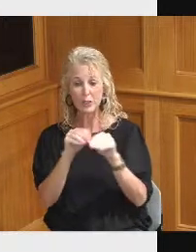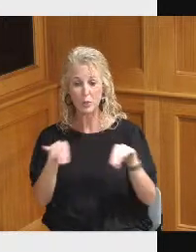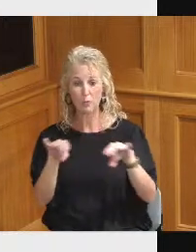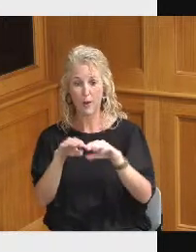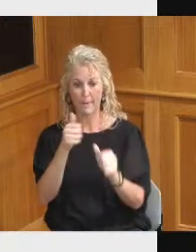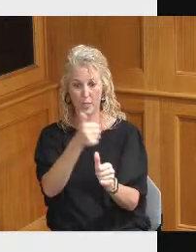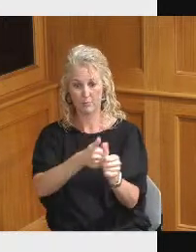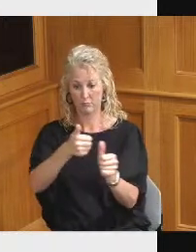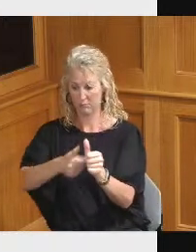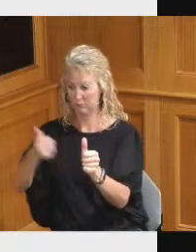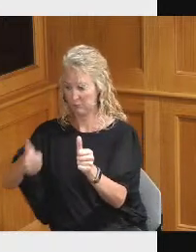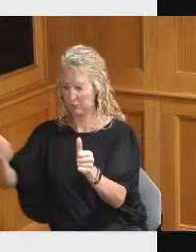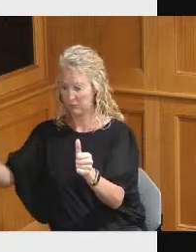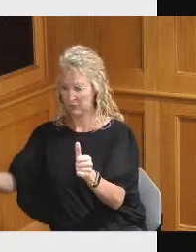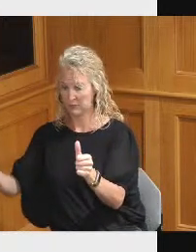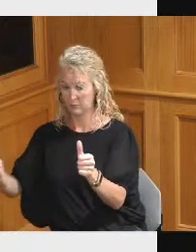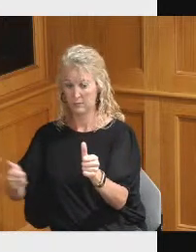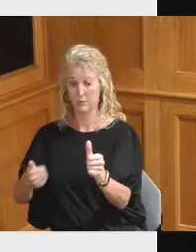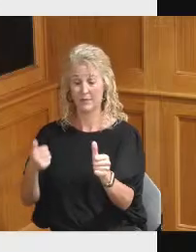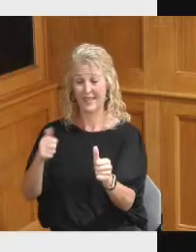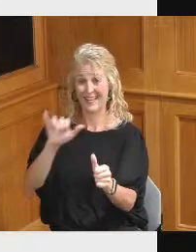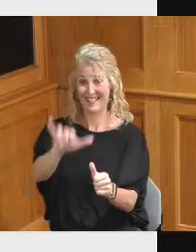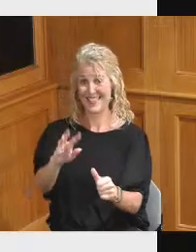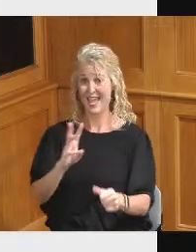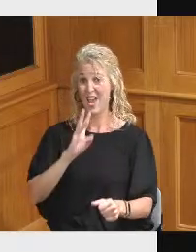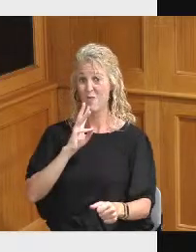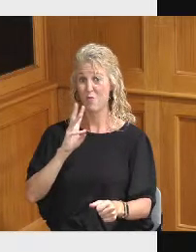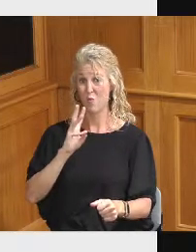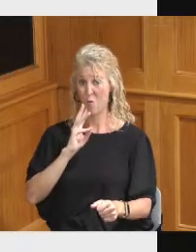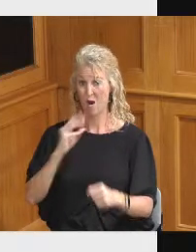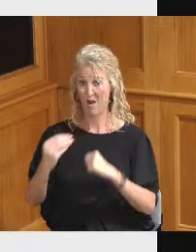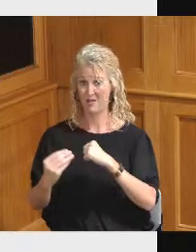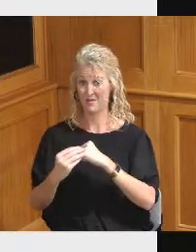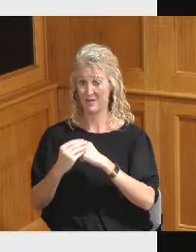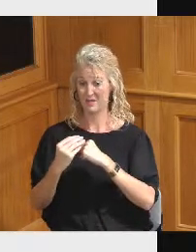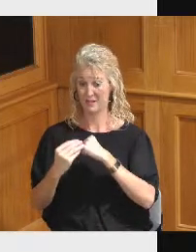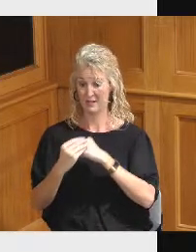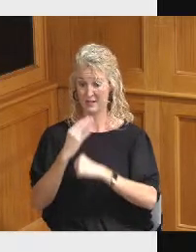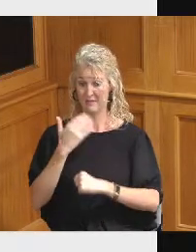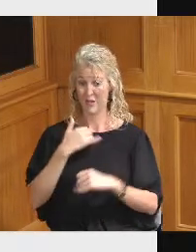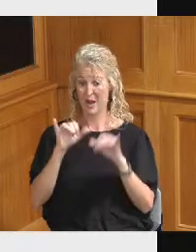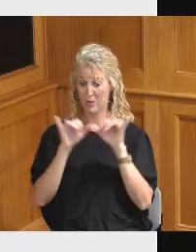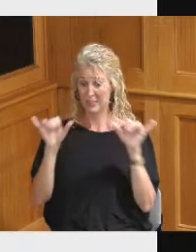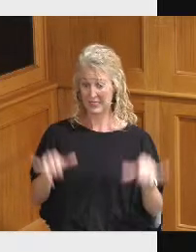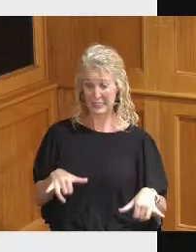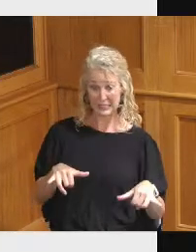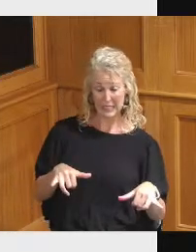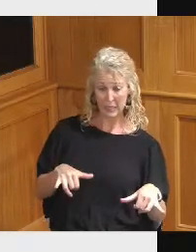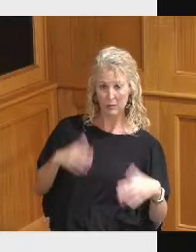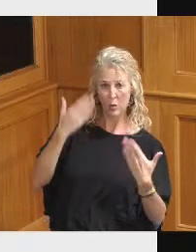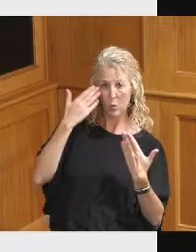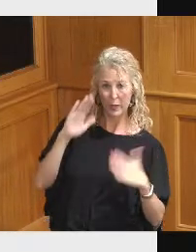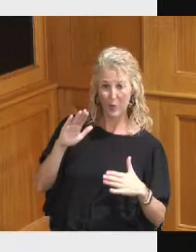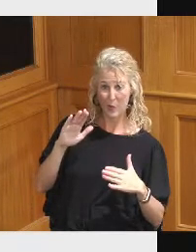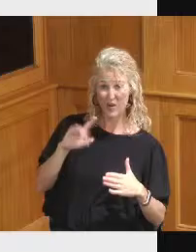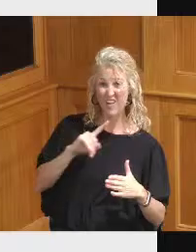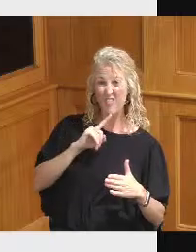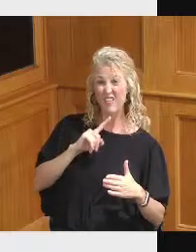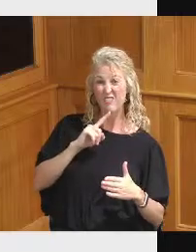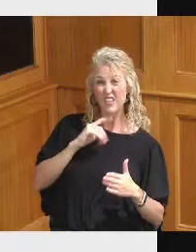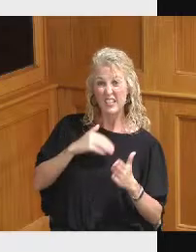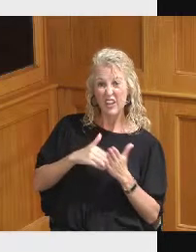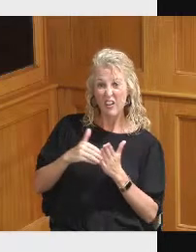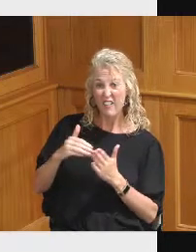basis whether it's coming to MSD or not. And in lots of cases, it's not.